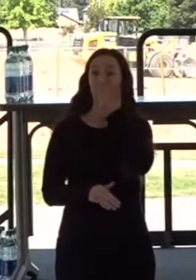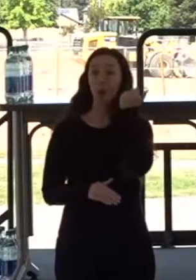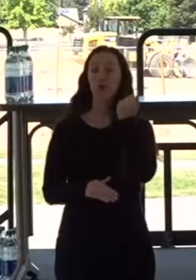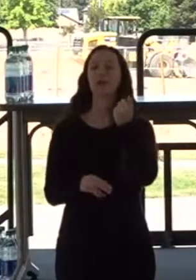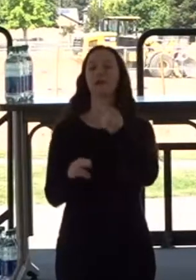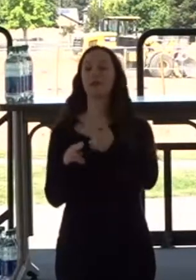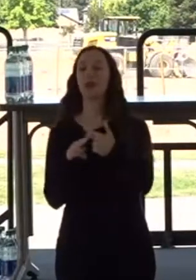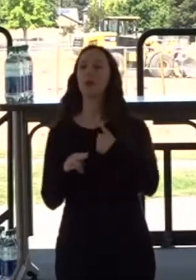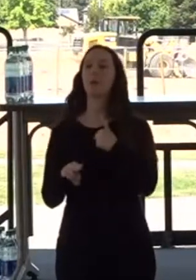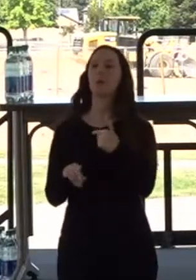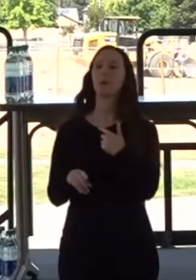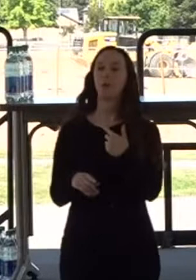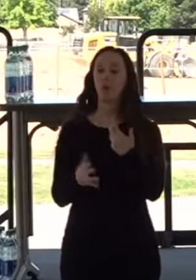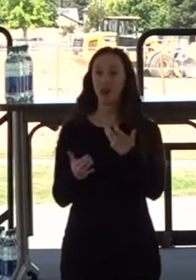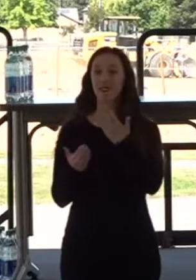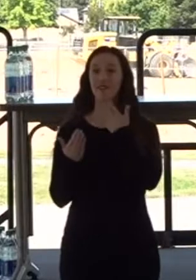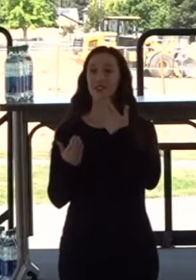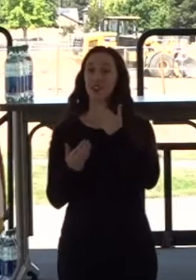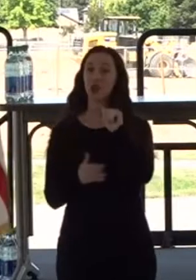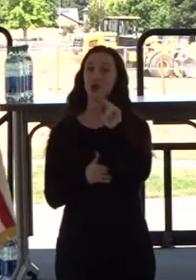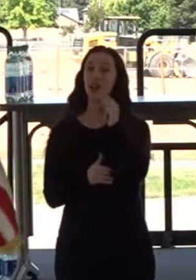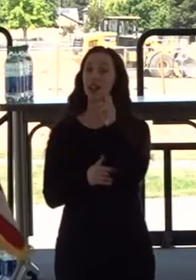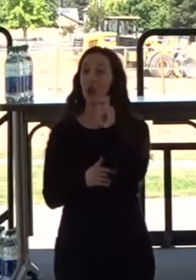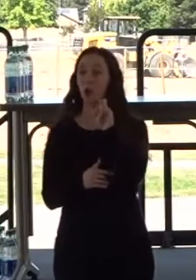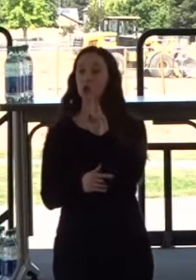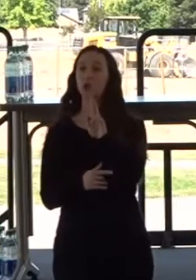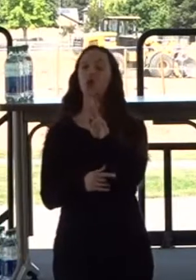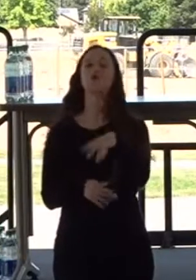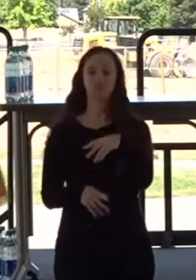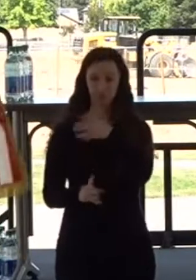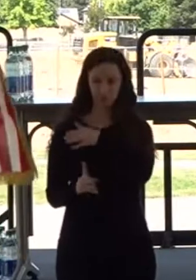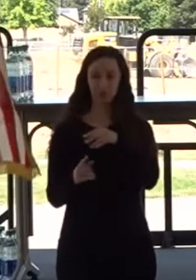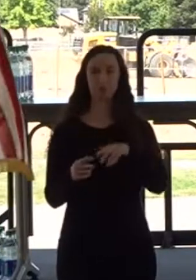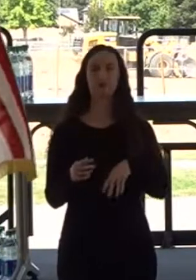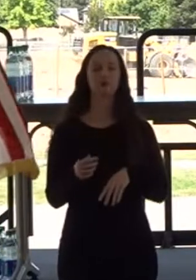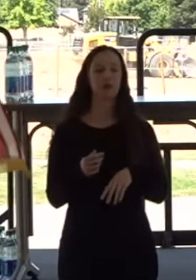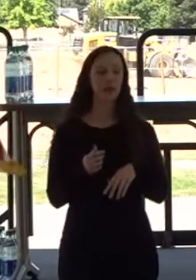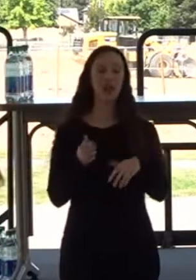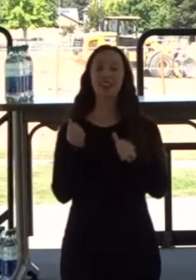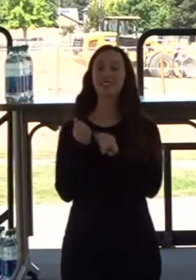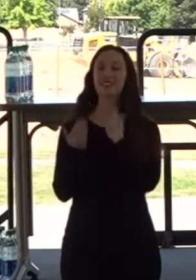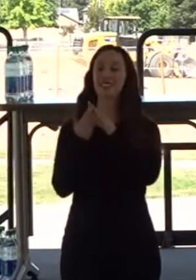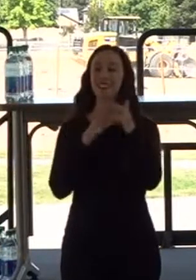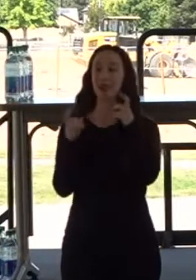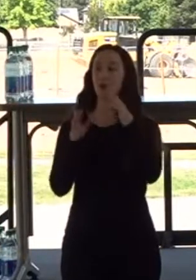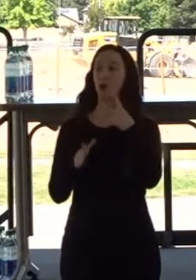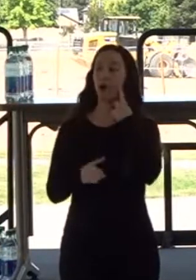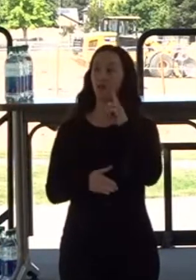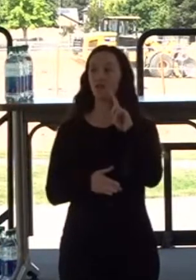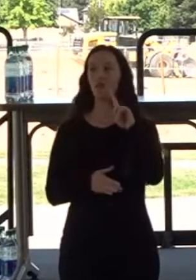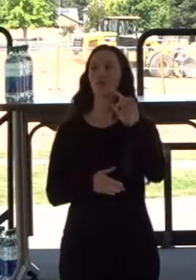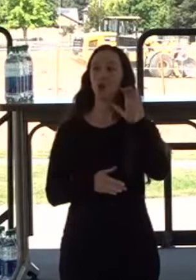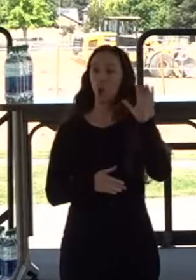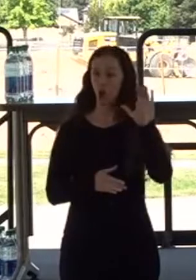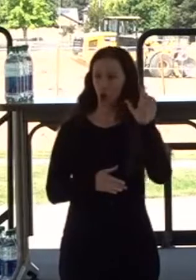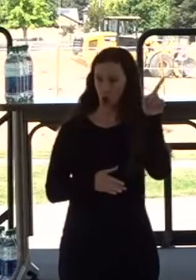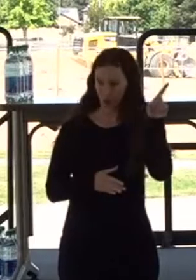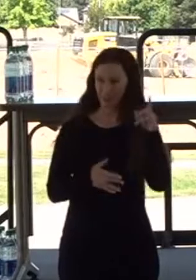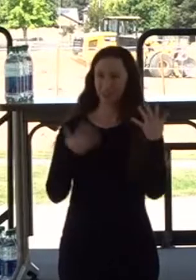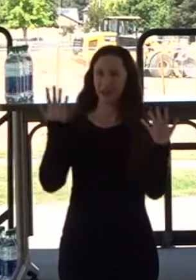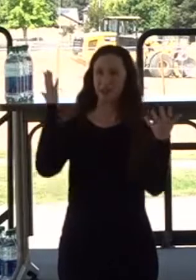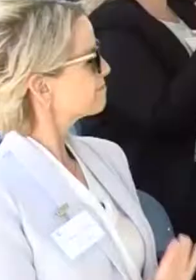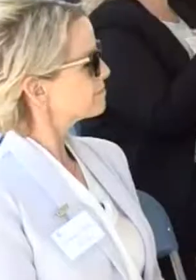to do a thank you for being here to Andy Hausler, who is the Assistant City Manager for the City of Clovis.